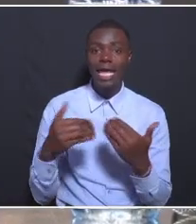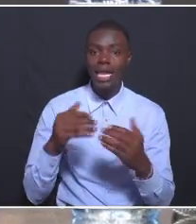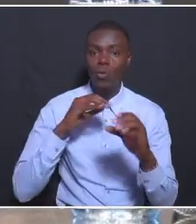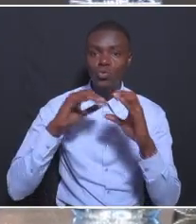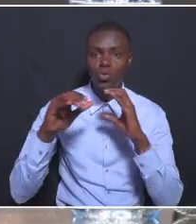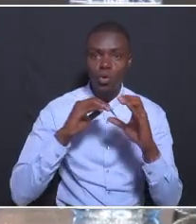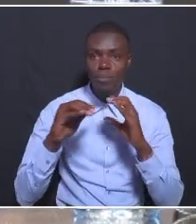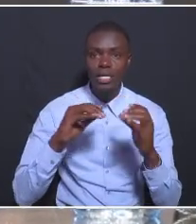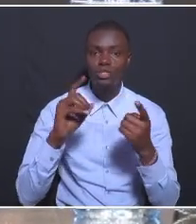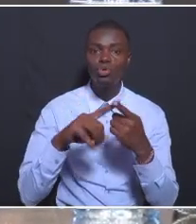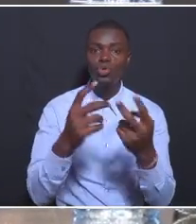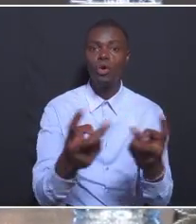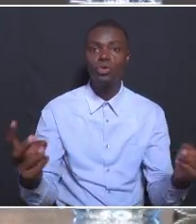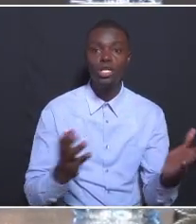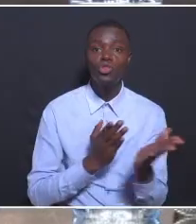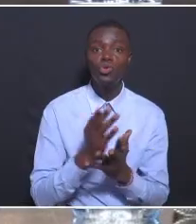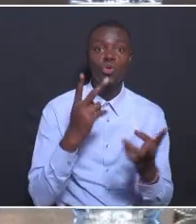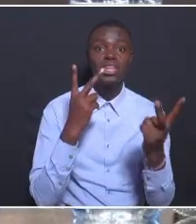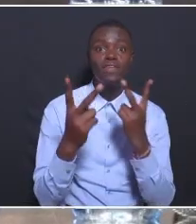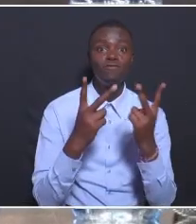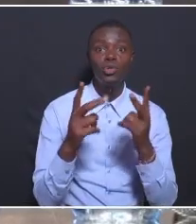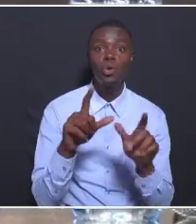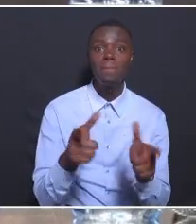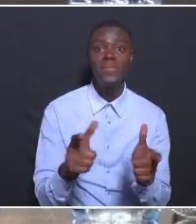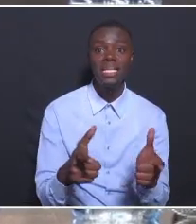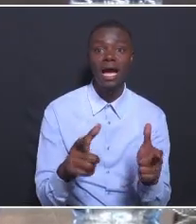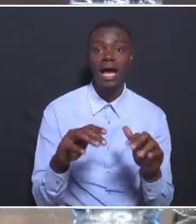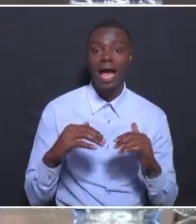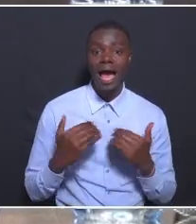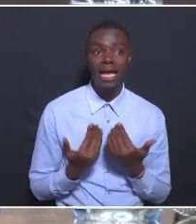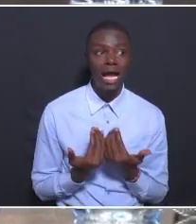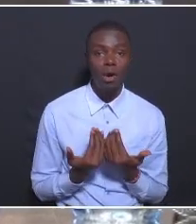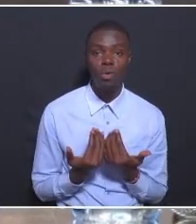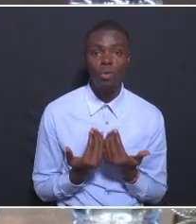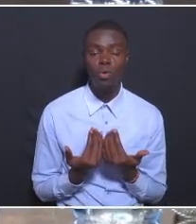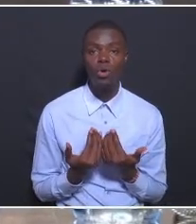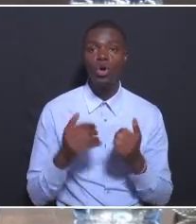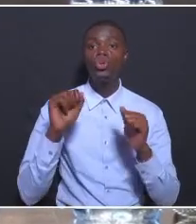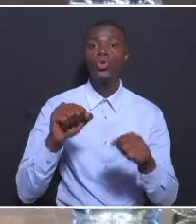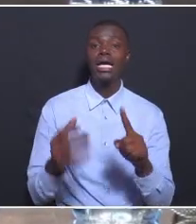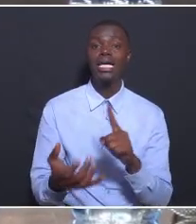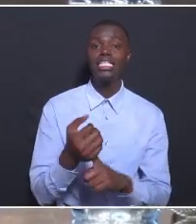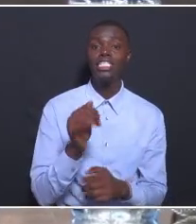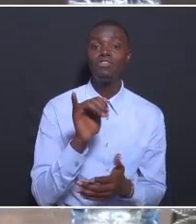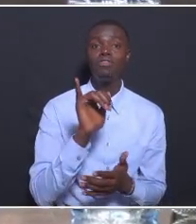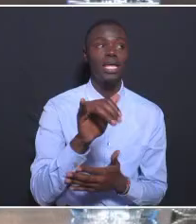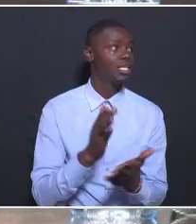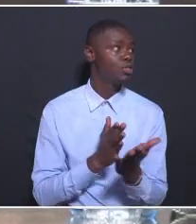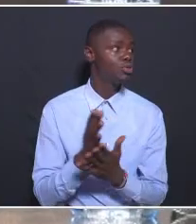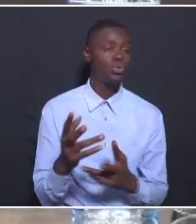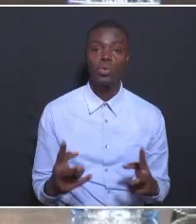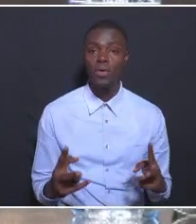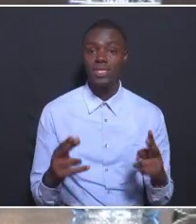communicate to an audience through the visual medium, and how you can achieve that through editing. Like the